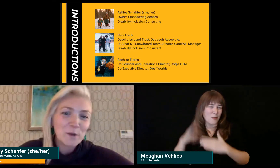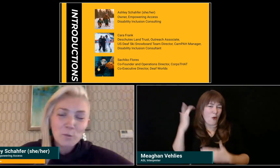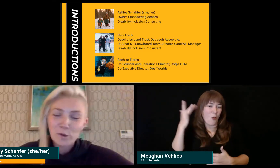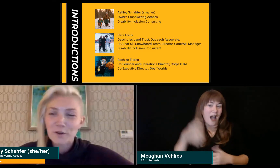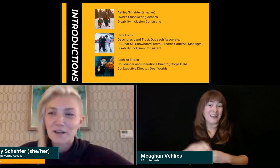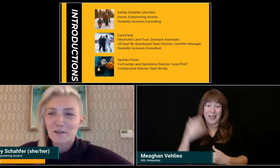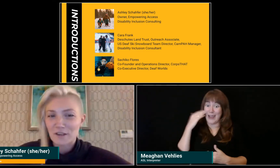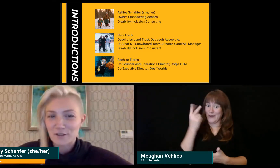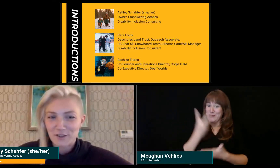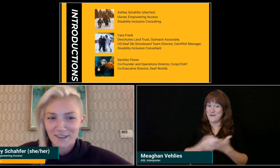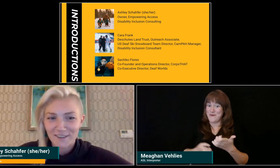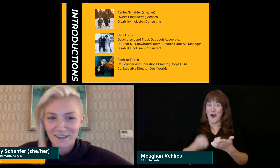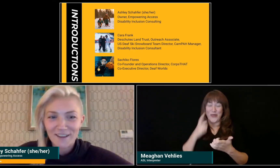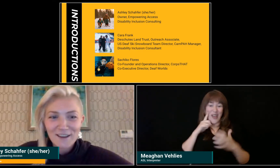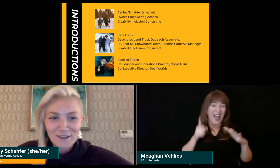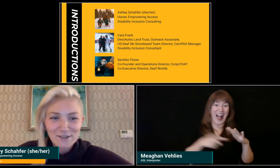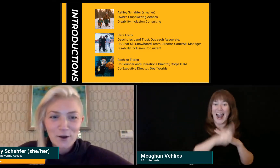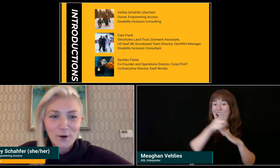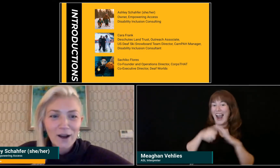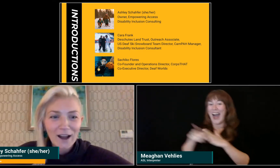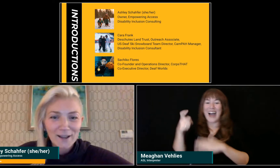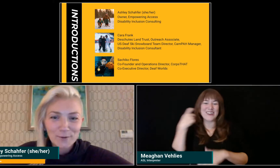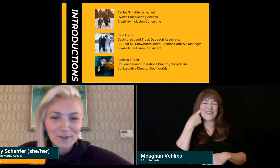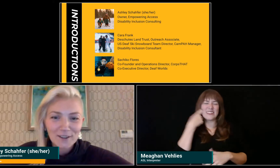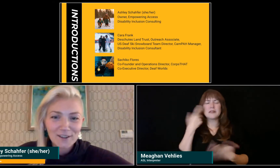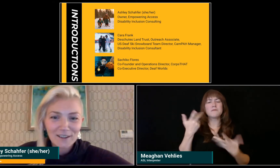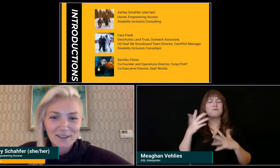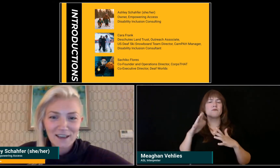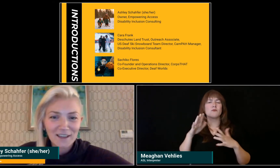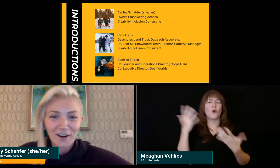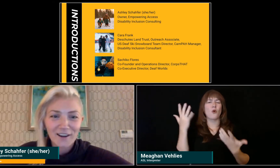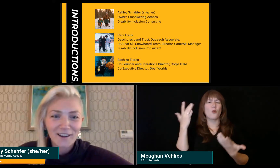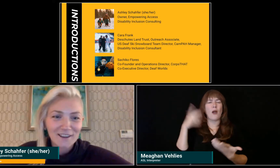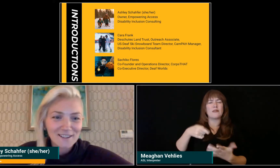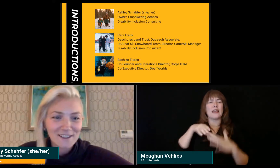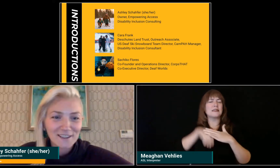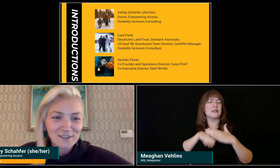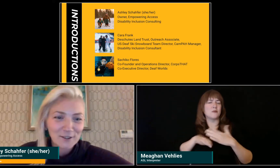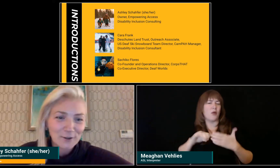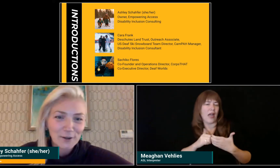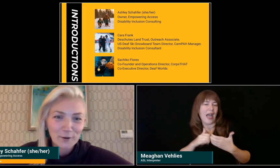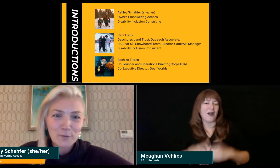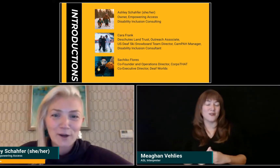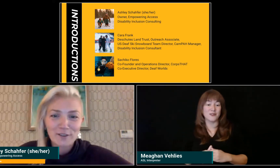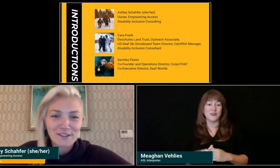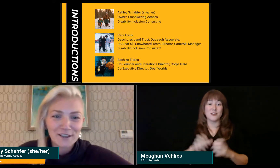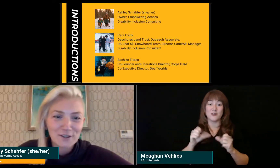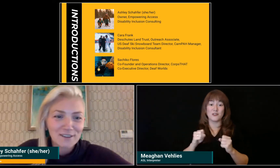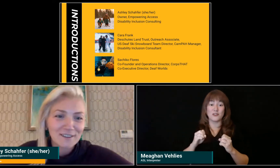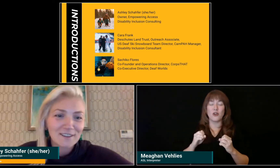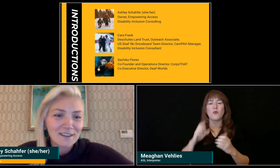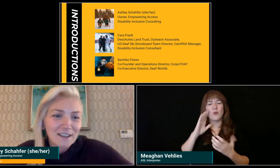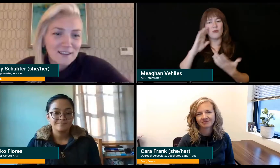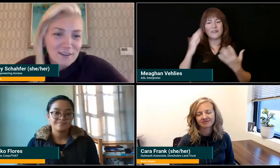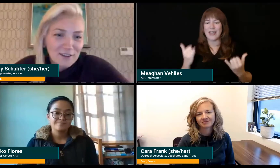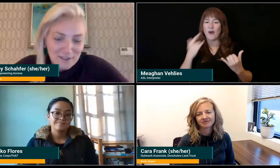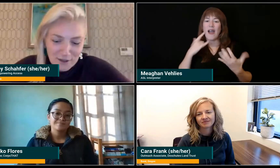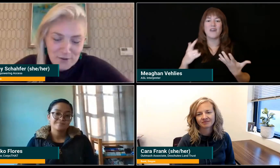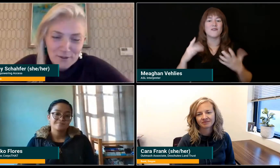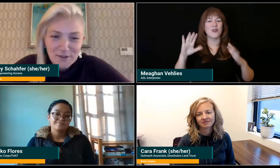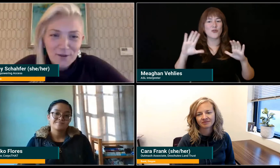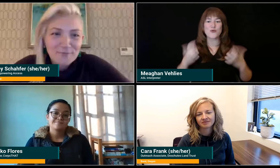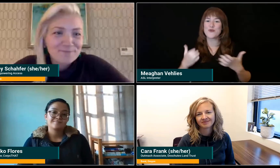on some pretty grand adventures lately. So I will let them carry us into a group conversation and get